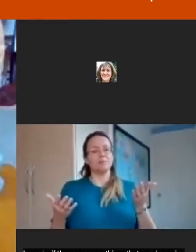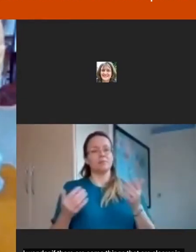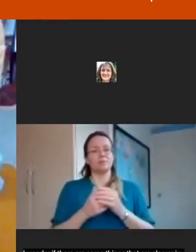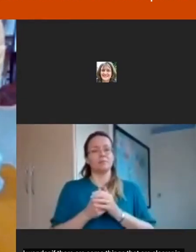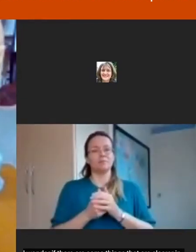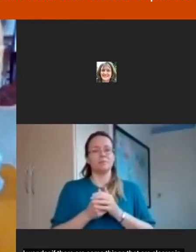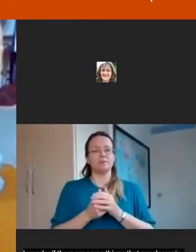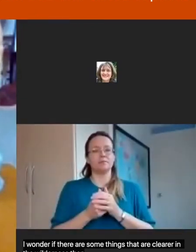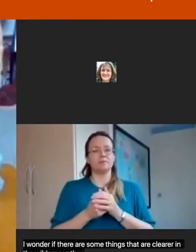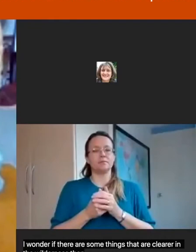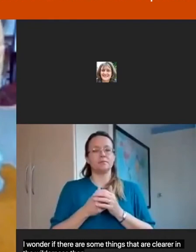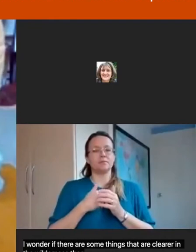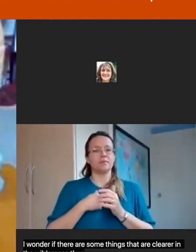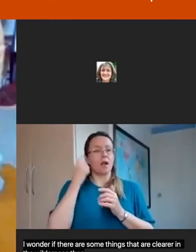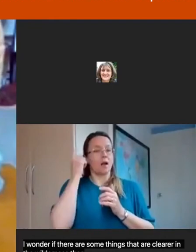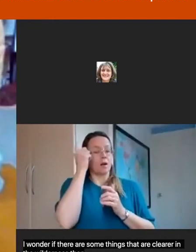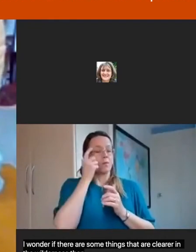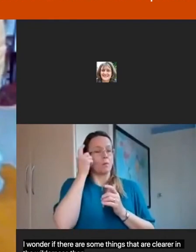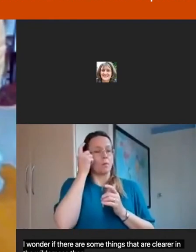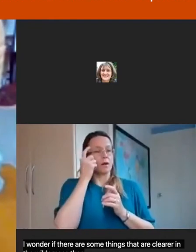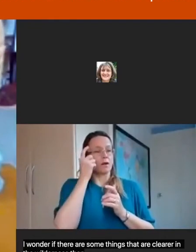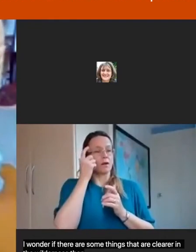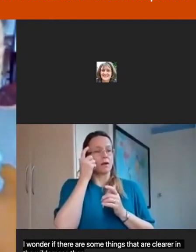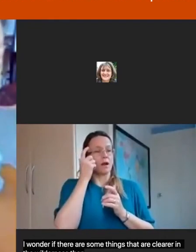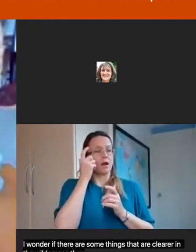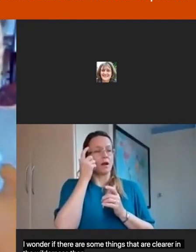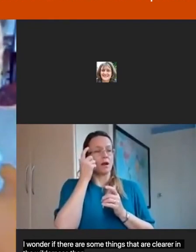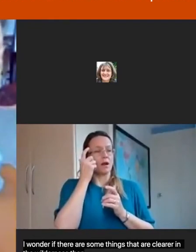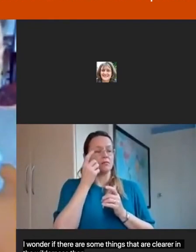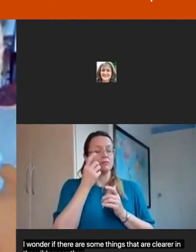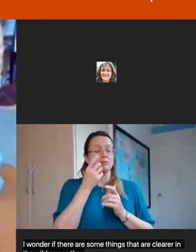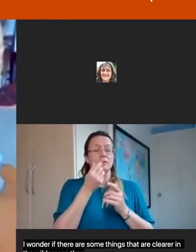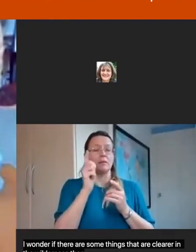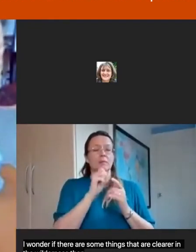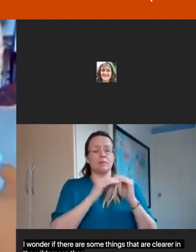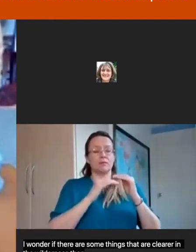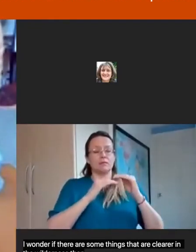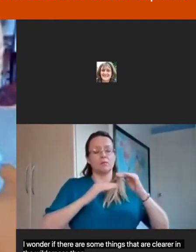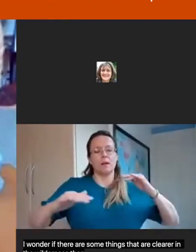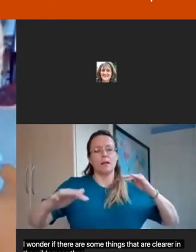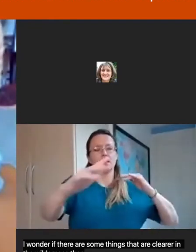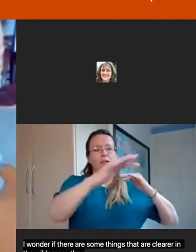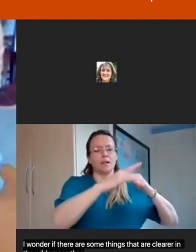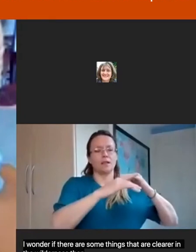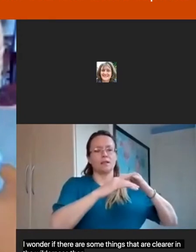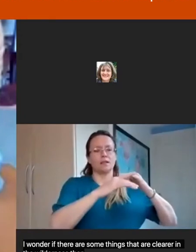I wonder why people only defined the wilderness by what wasn't